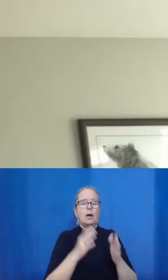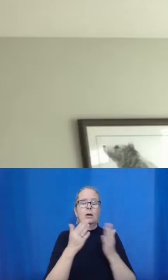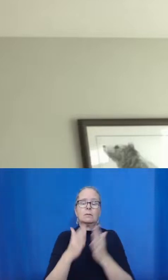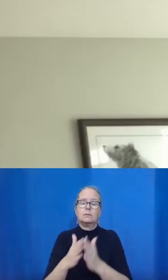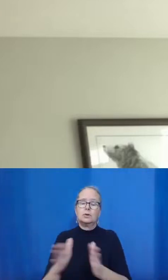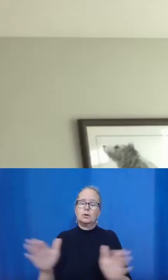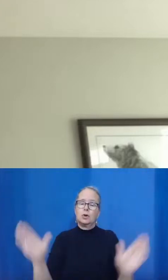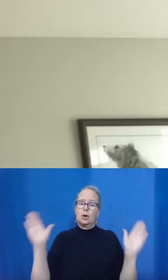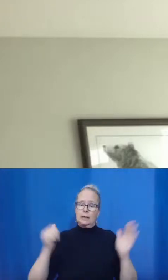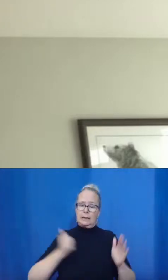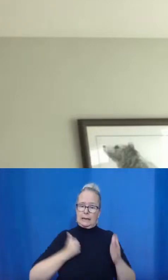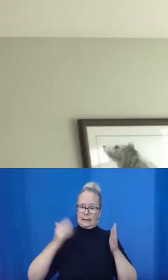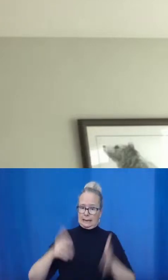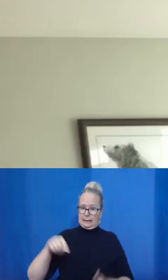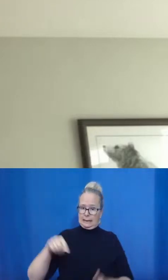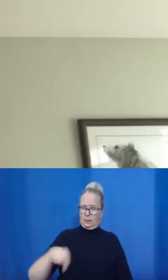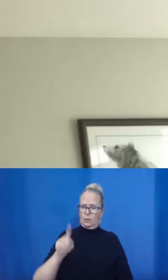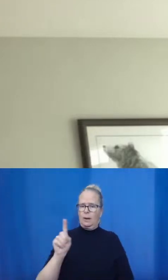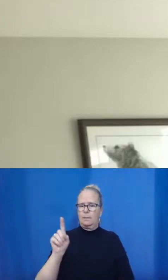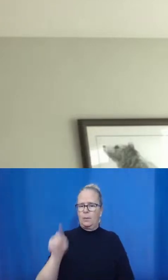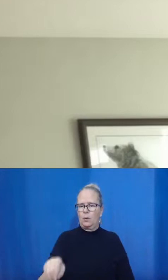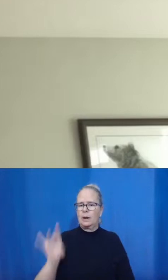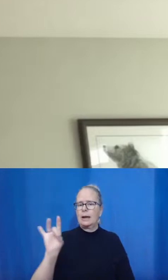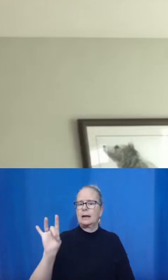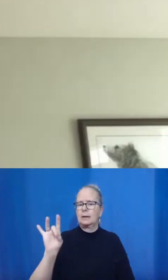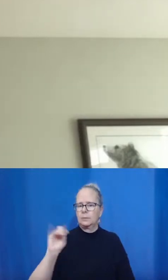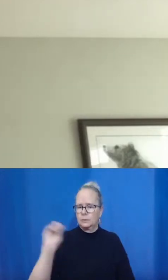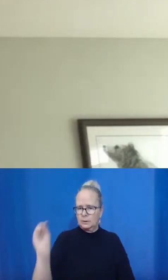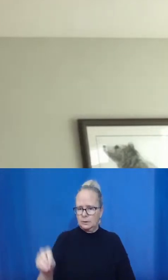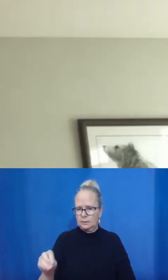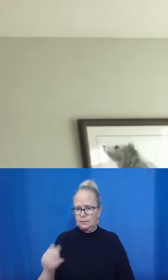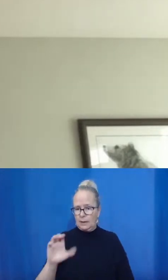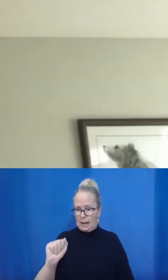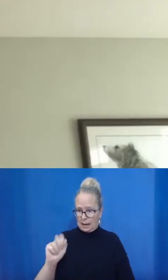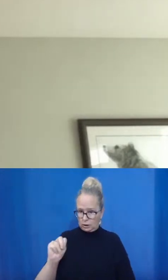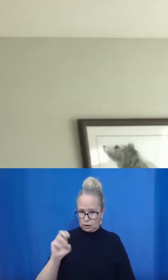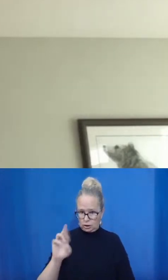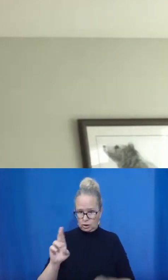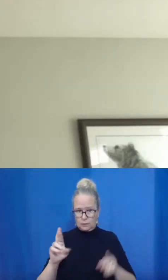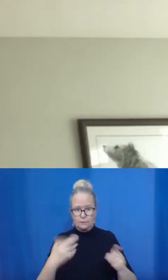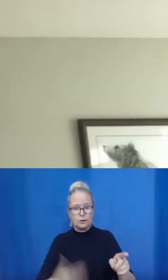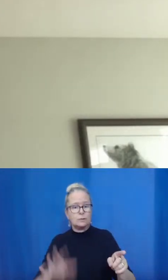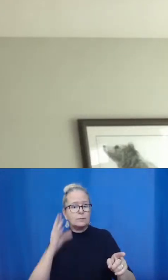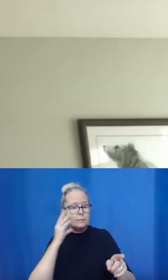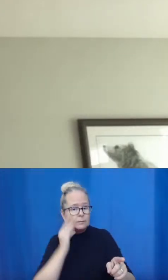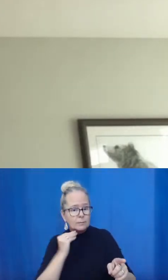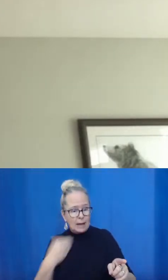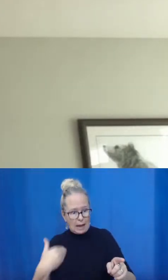people who are receiving cytotoxic, people who have